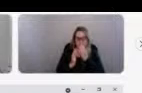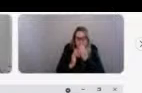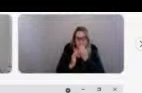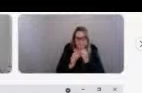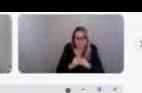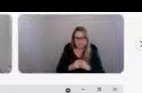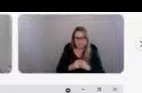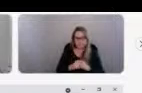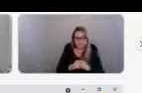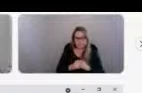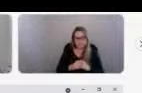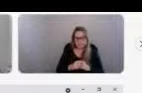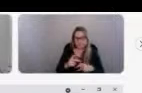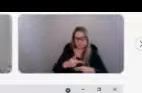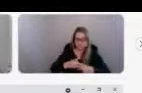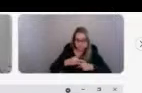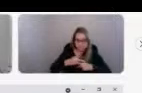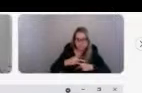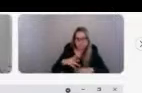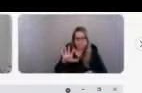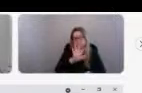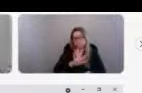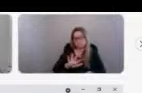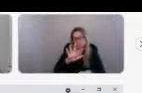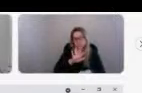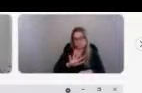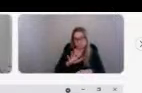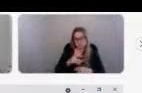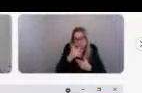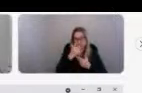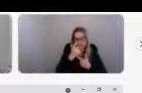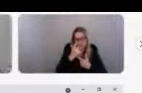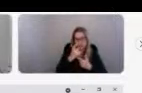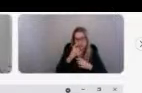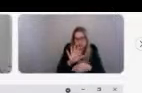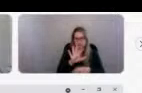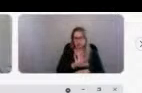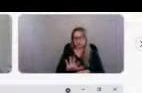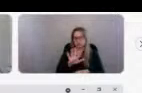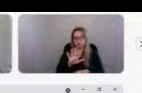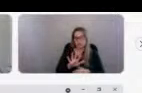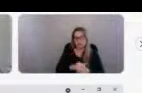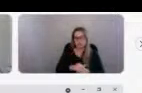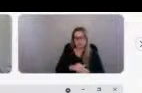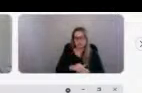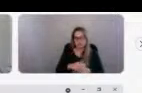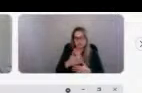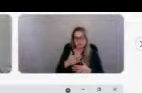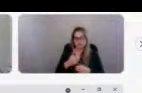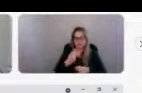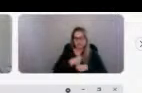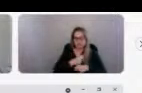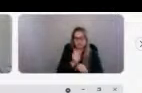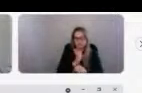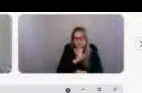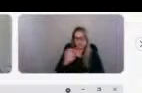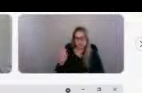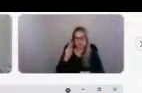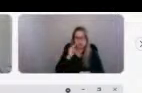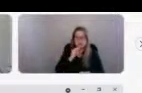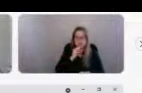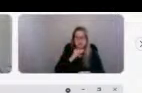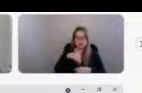much keep the areas in interest areas you know make east mesa be in